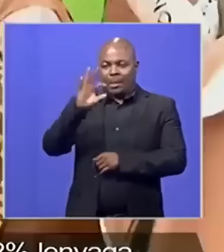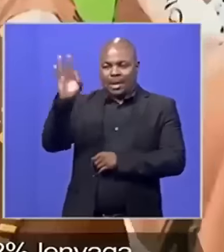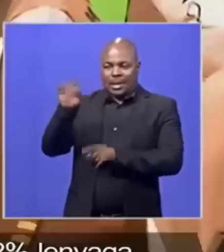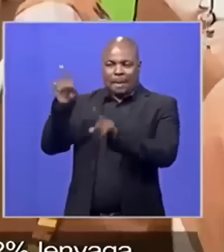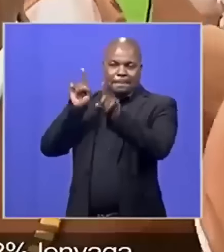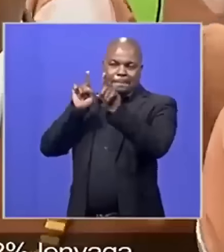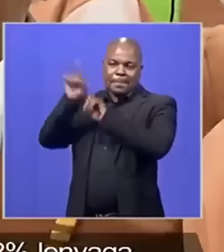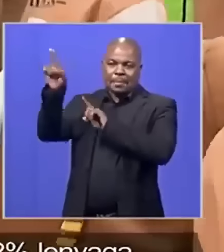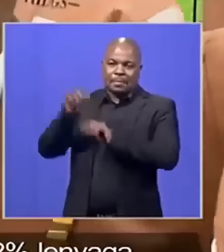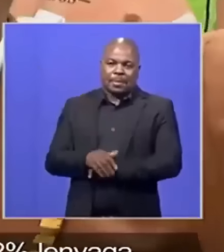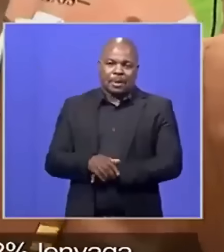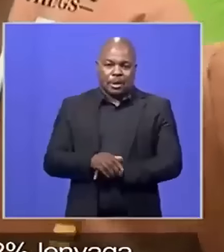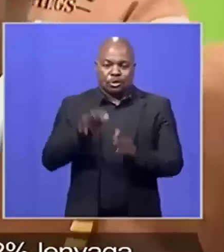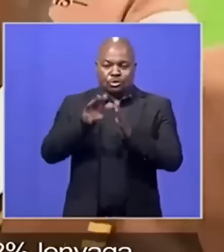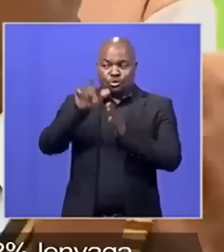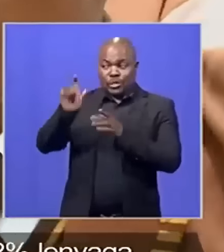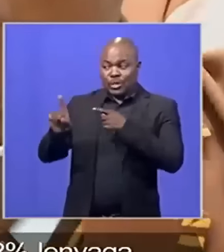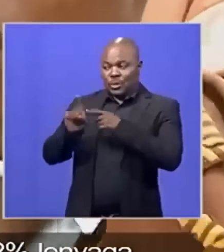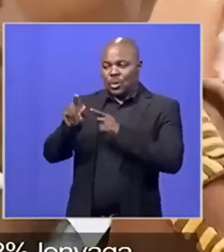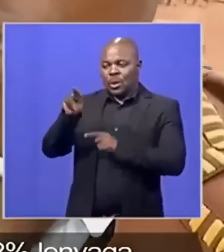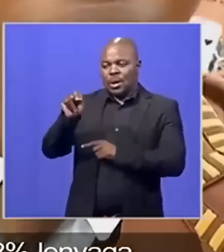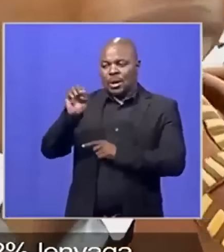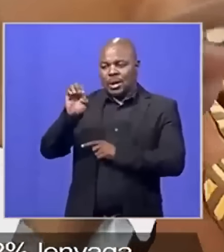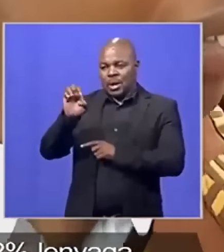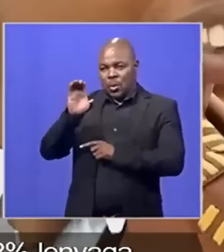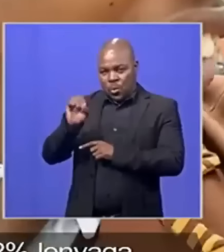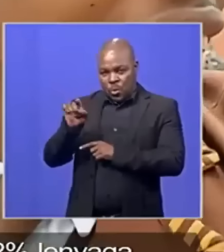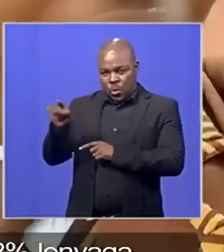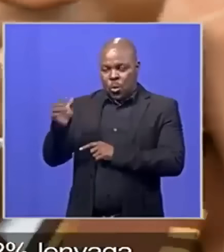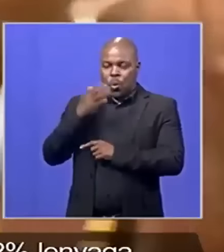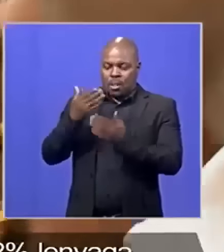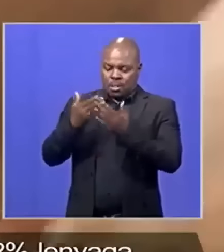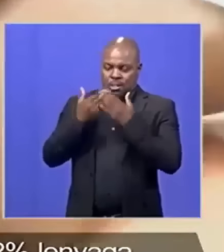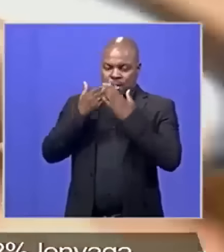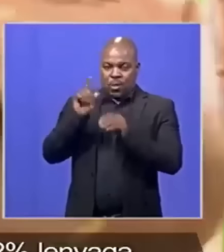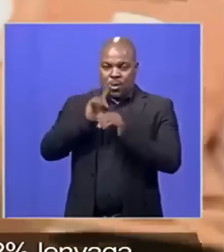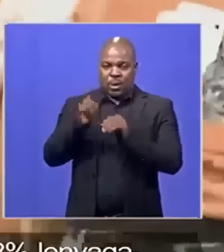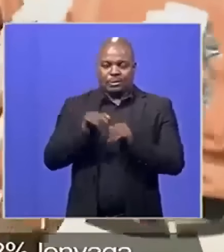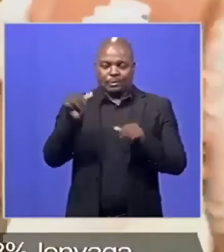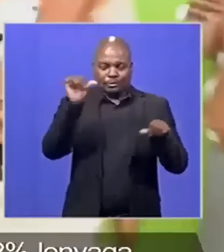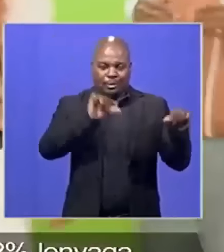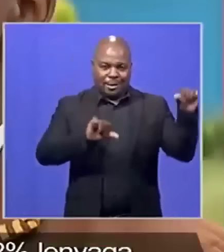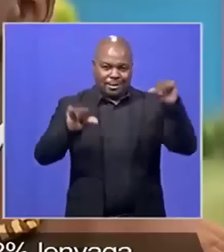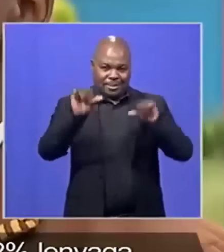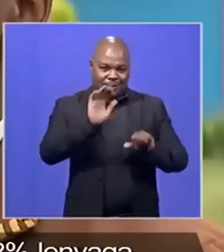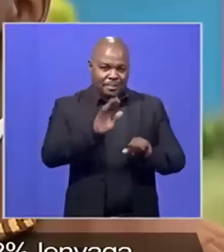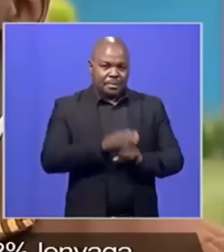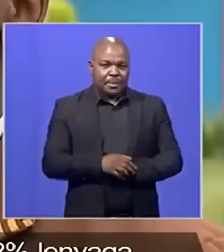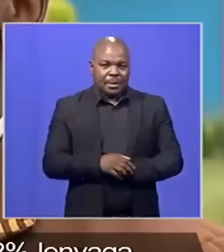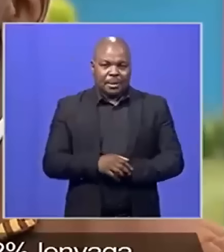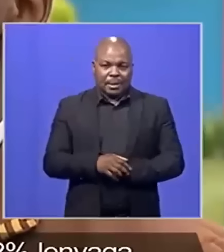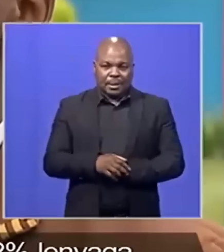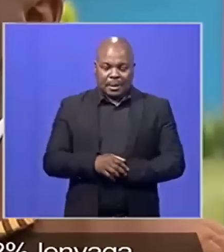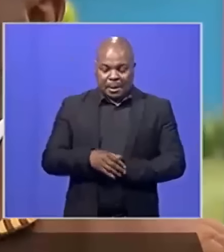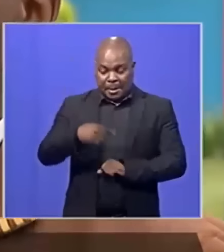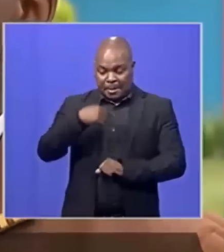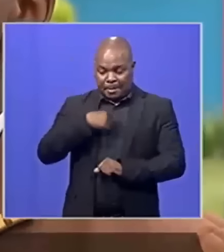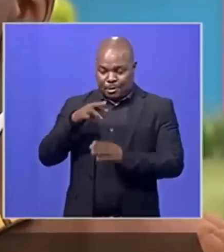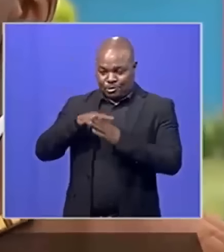96.2. Mongwe wa barutwana Neo Khasago a re o batla go ithutela dithuto tsa lekala la saense. Dipoelo tša